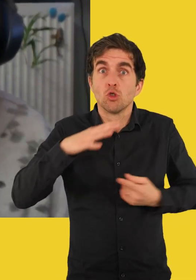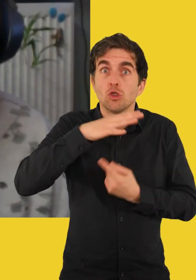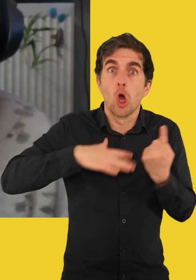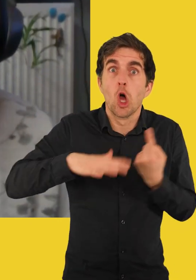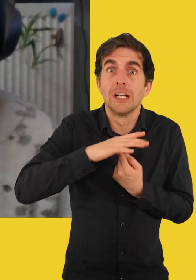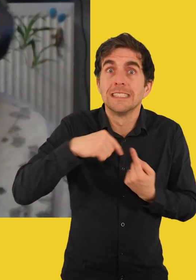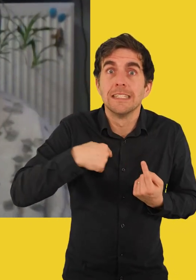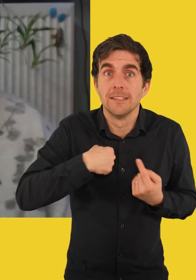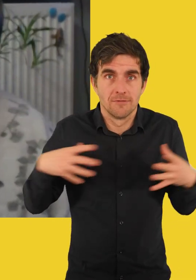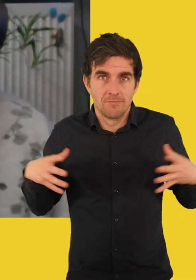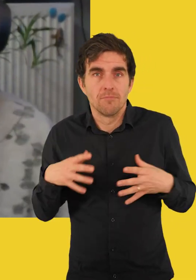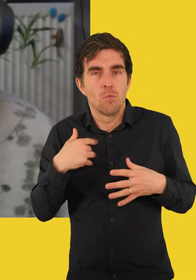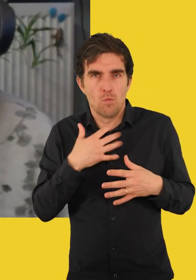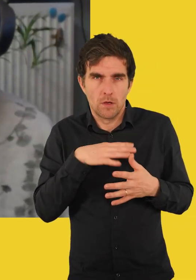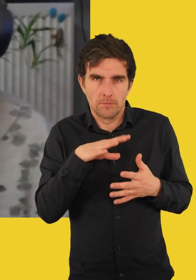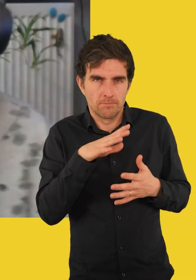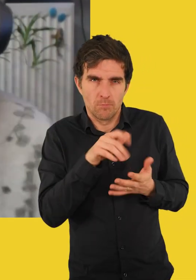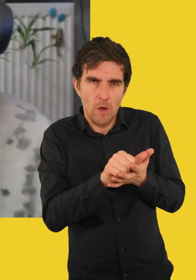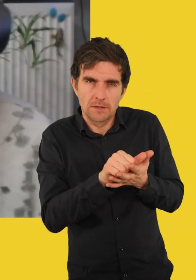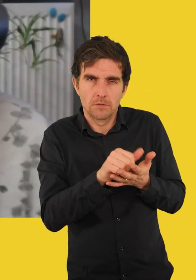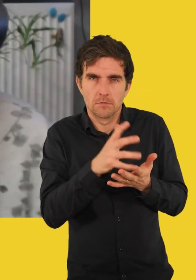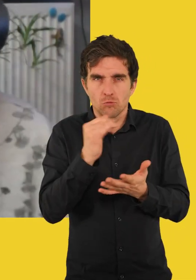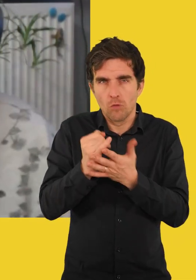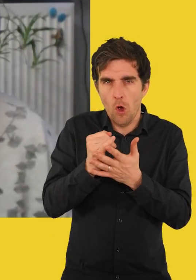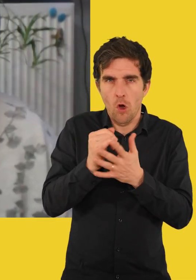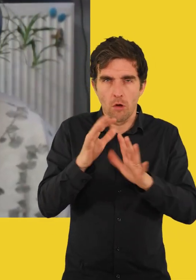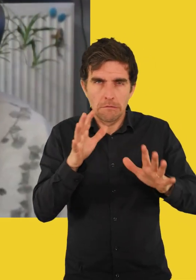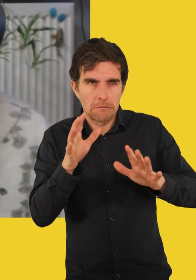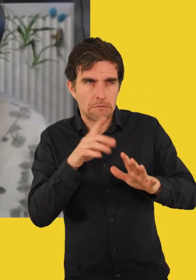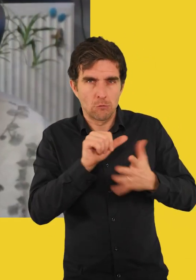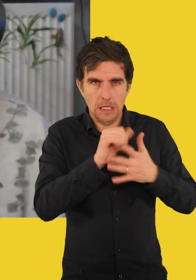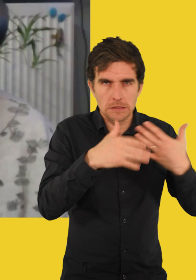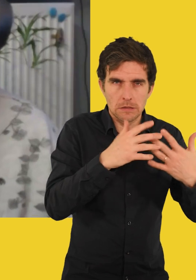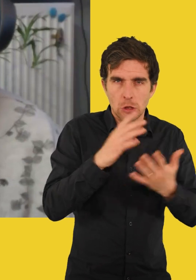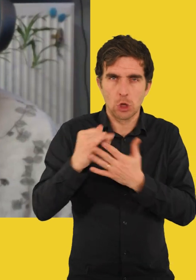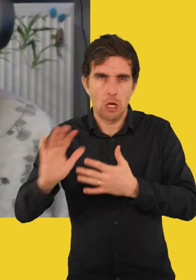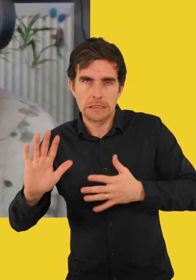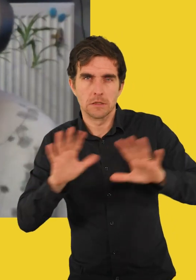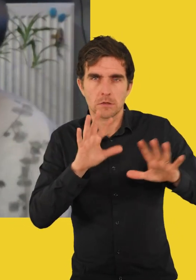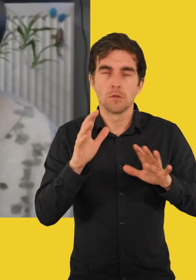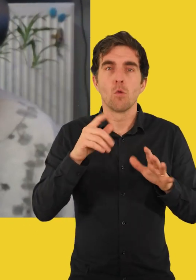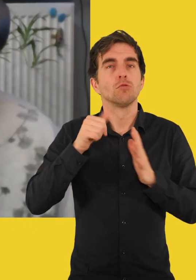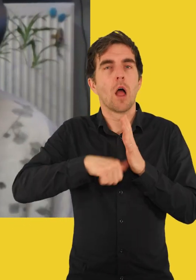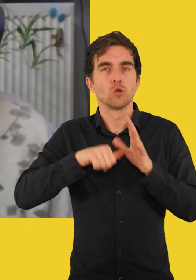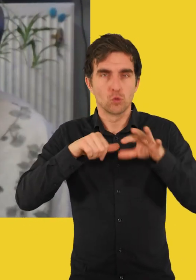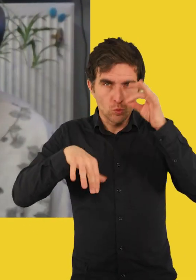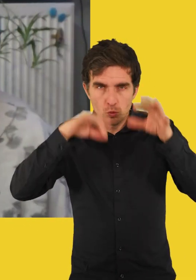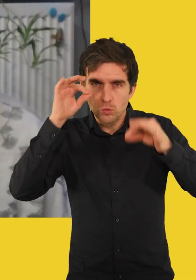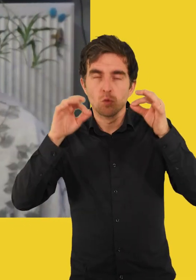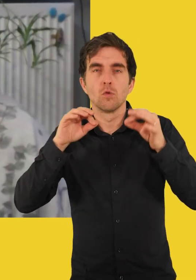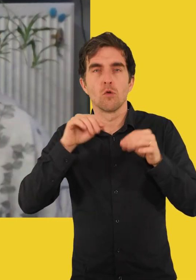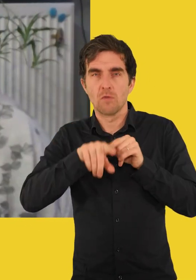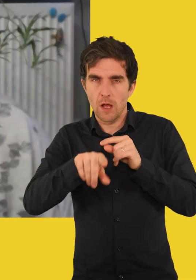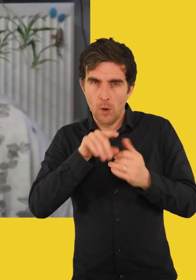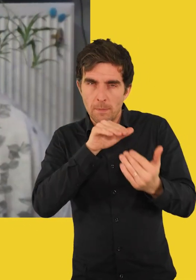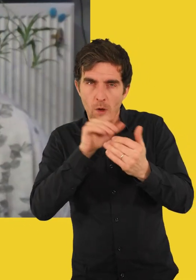because we designed a society that said there was a right way and a wrong way of doing things. When you start to unpick that and start to try and